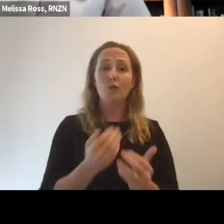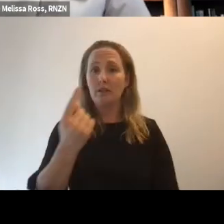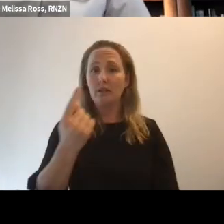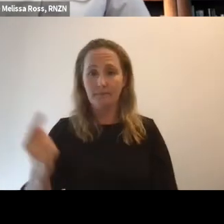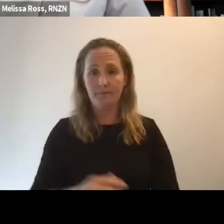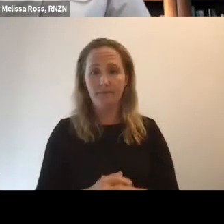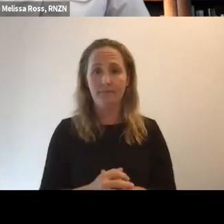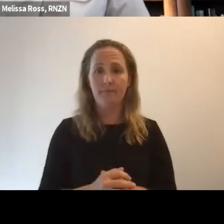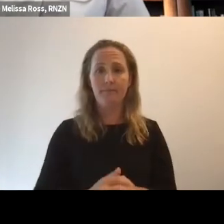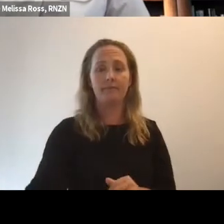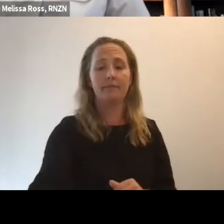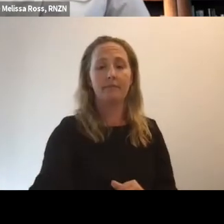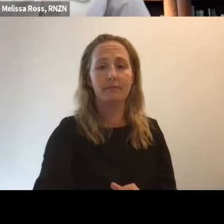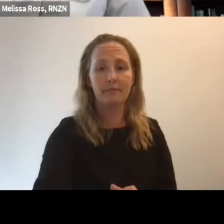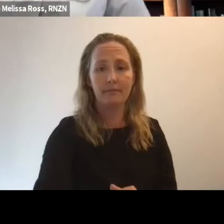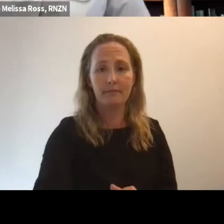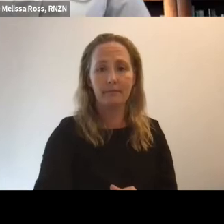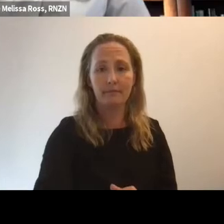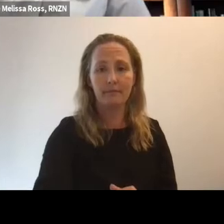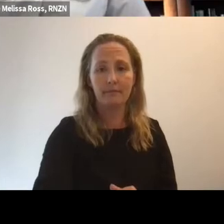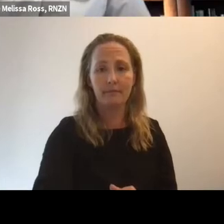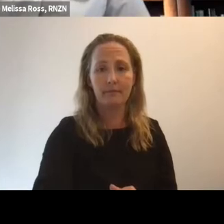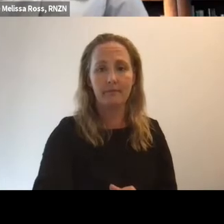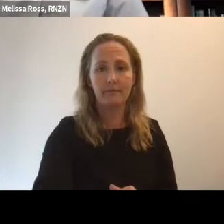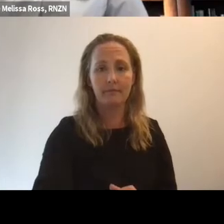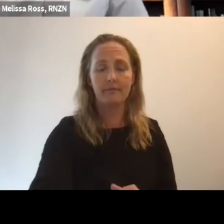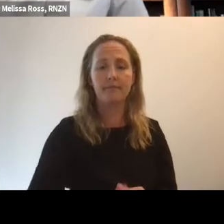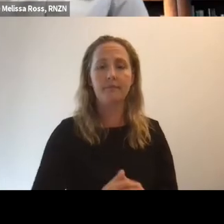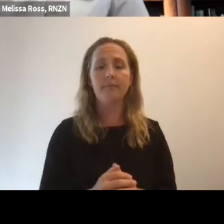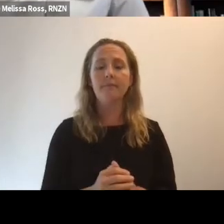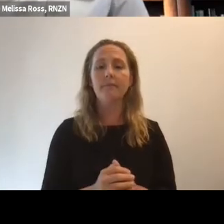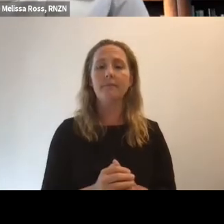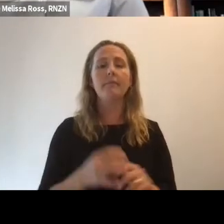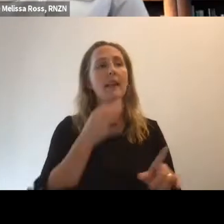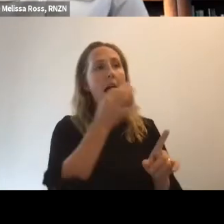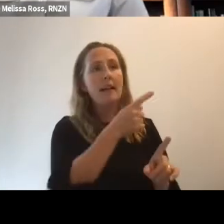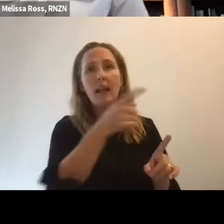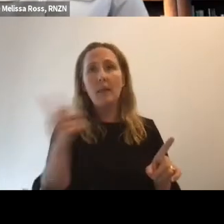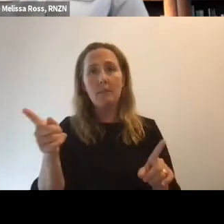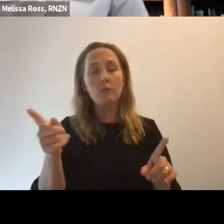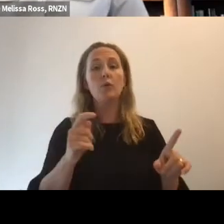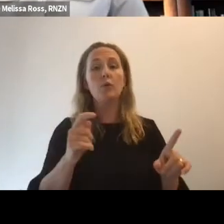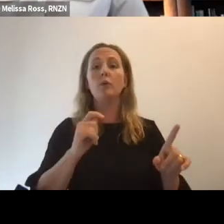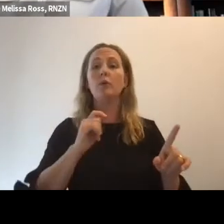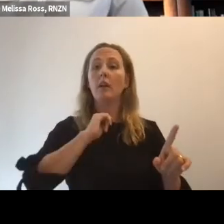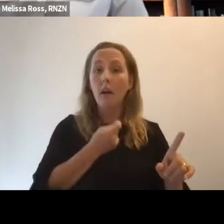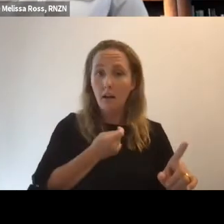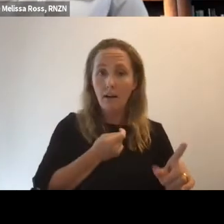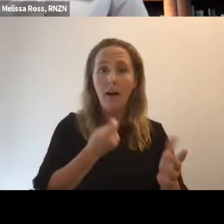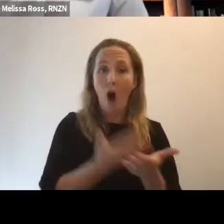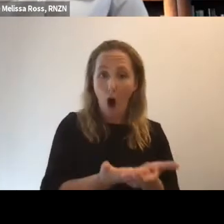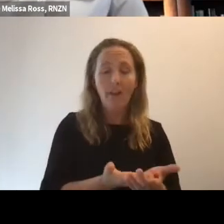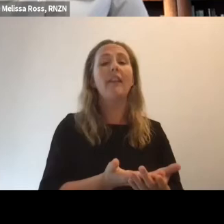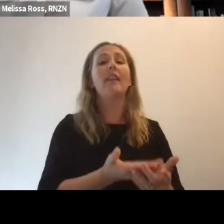also invite them to turn on their microphones and just share a reflection on what is on their mind this